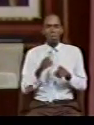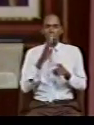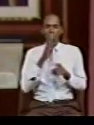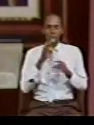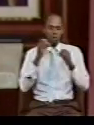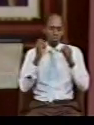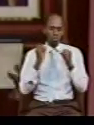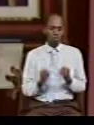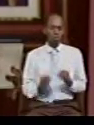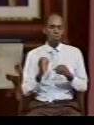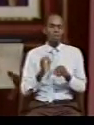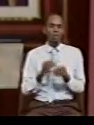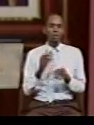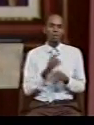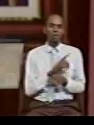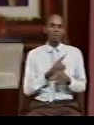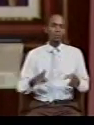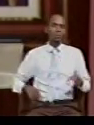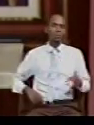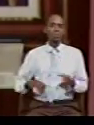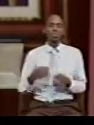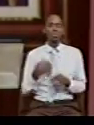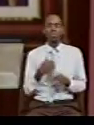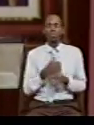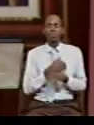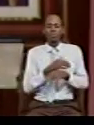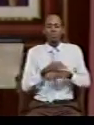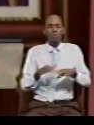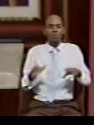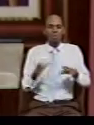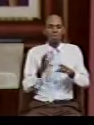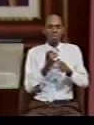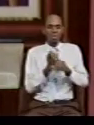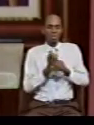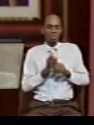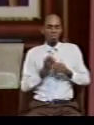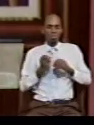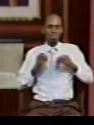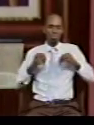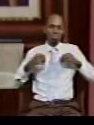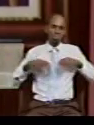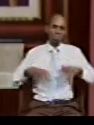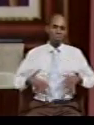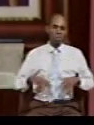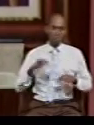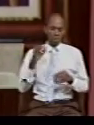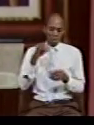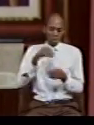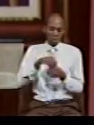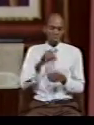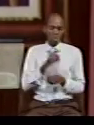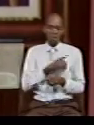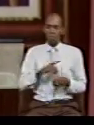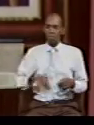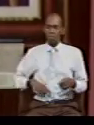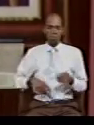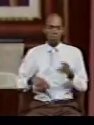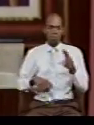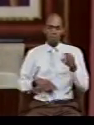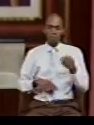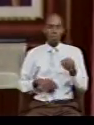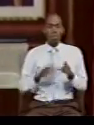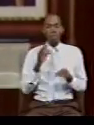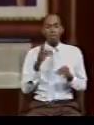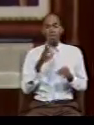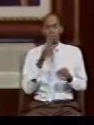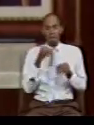strong in the Lord. We don't get discouraged in the Lord if you are abiding in the Lord. You